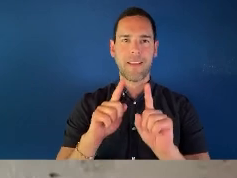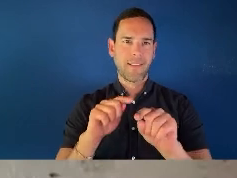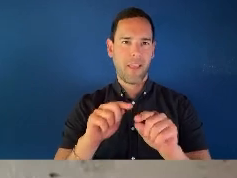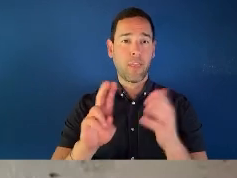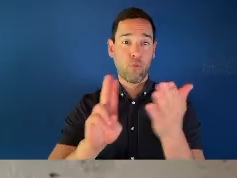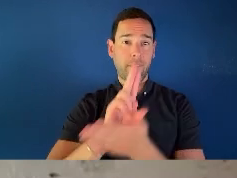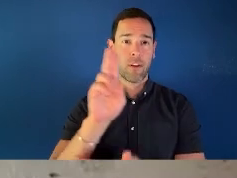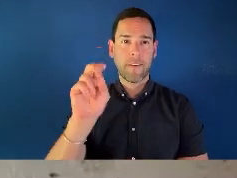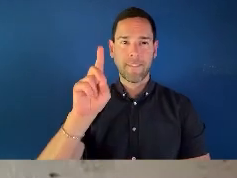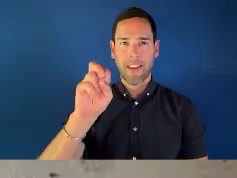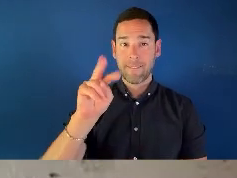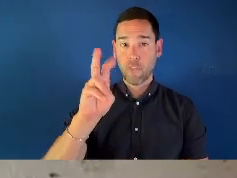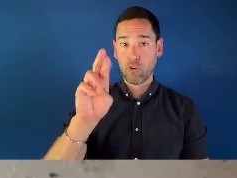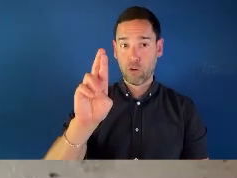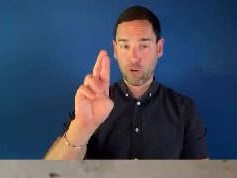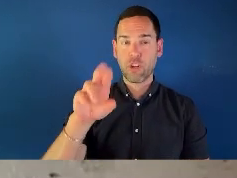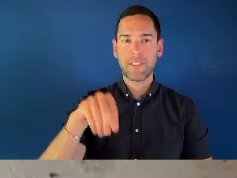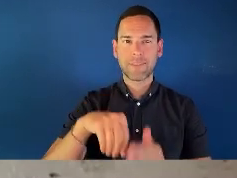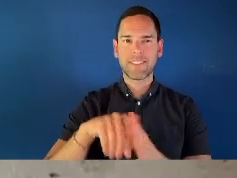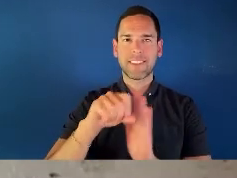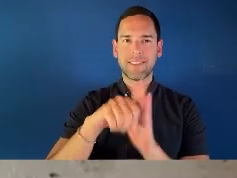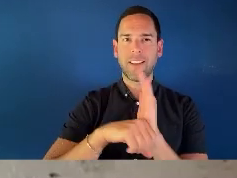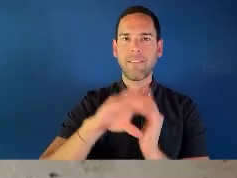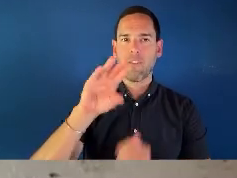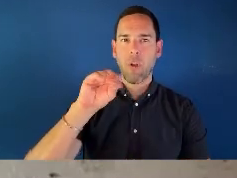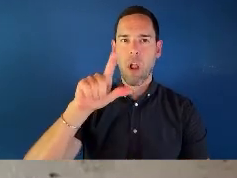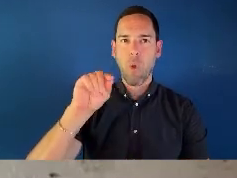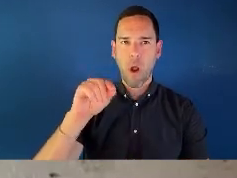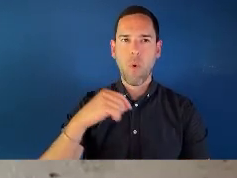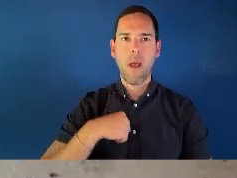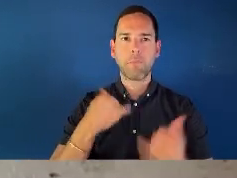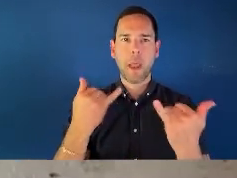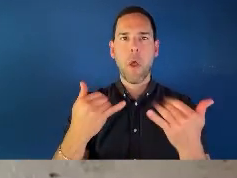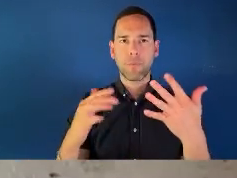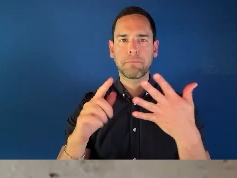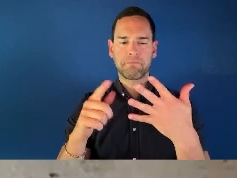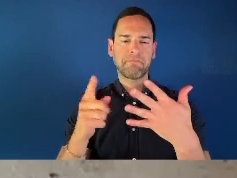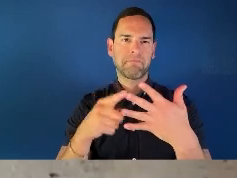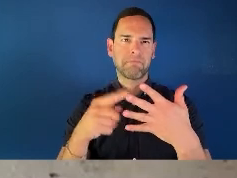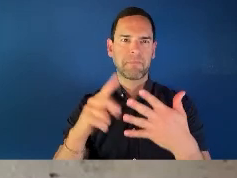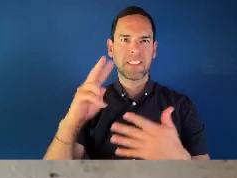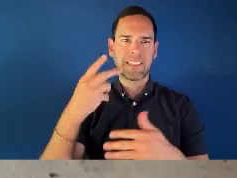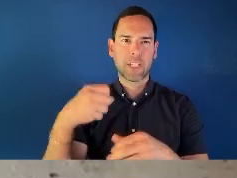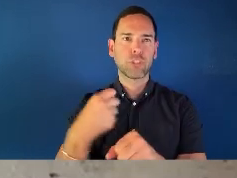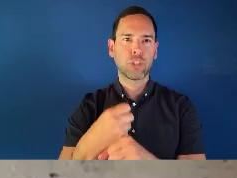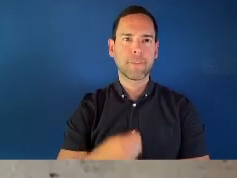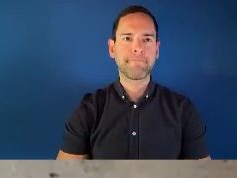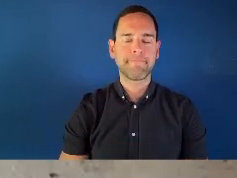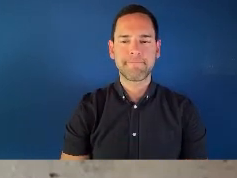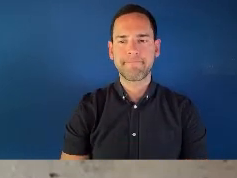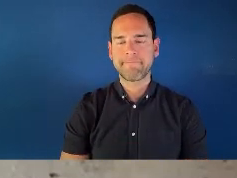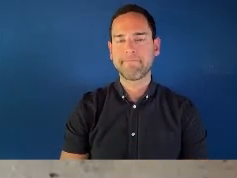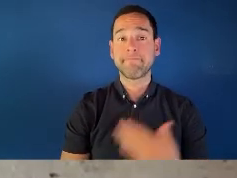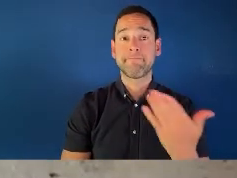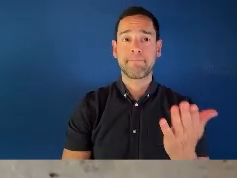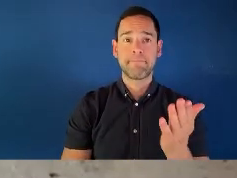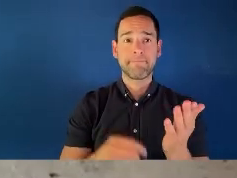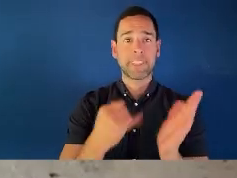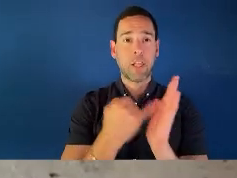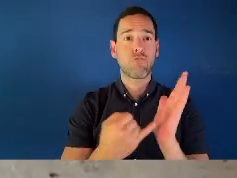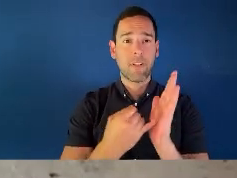So I am autistic. That is my disability. For people who aren't familiar, autism